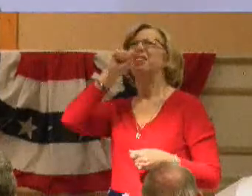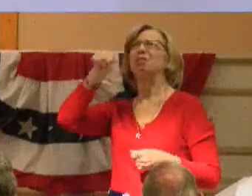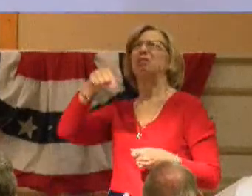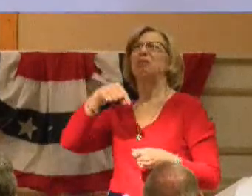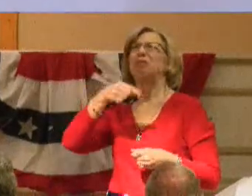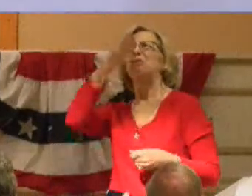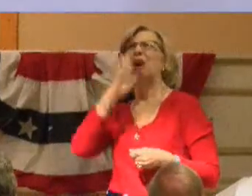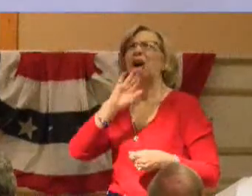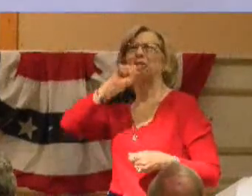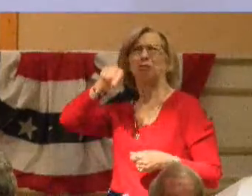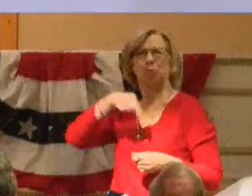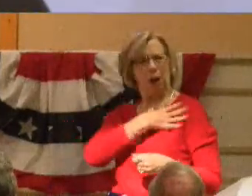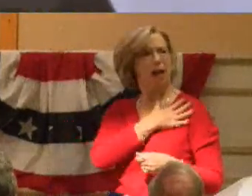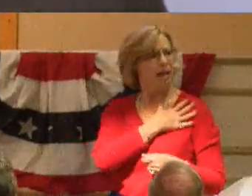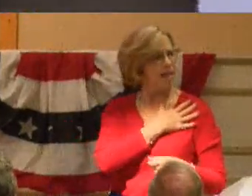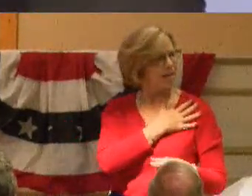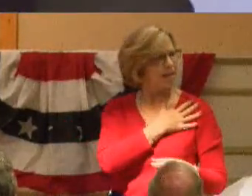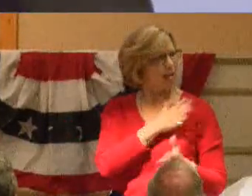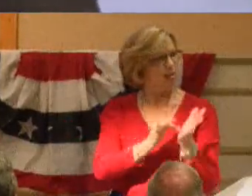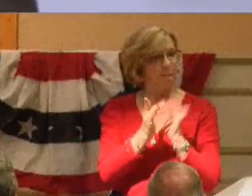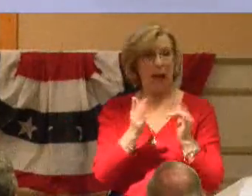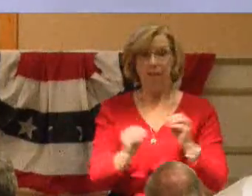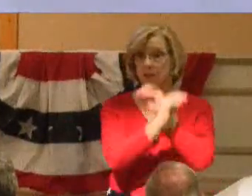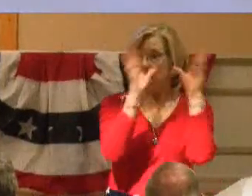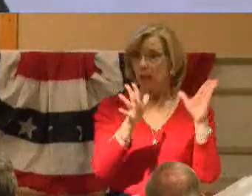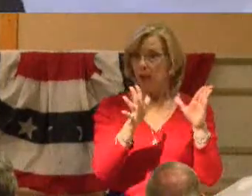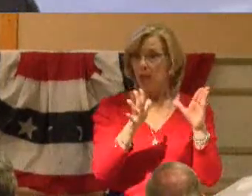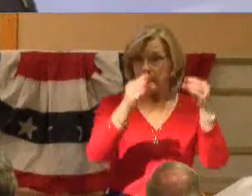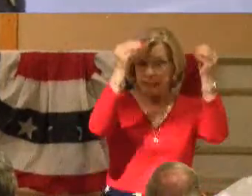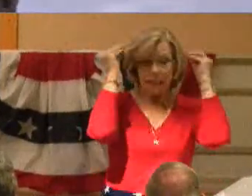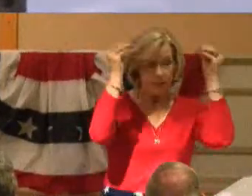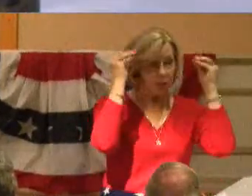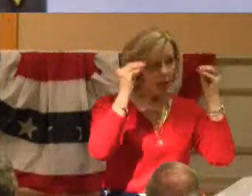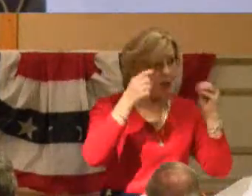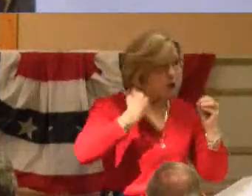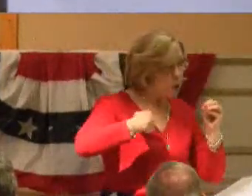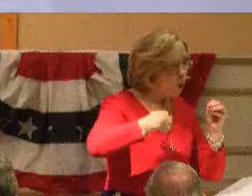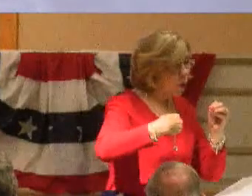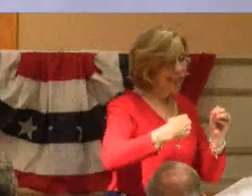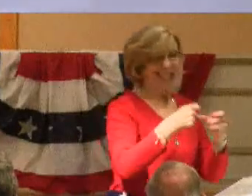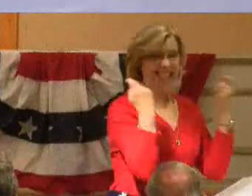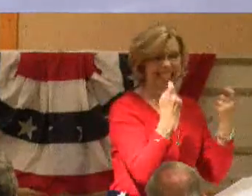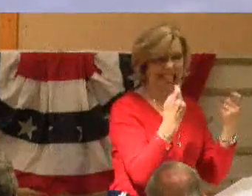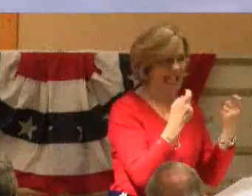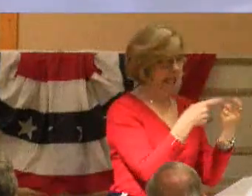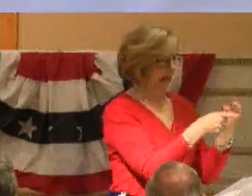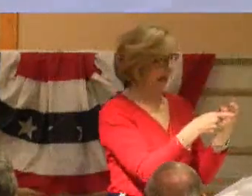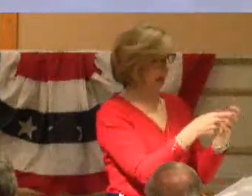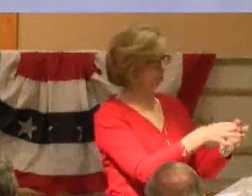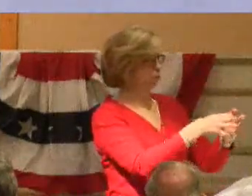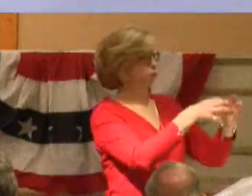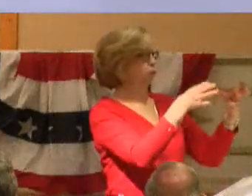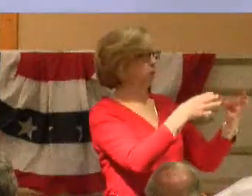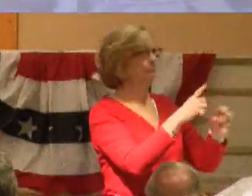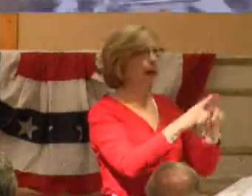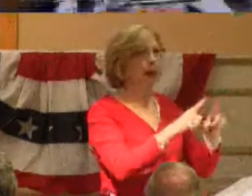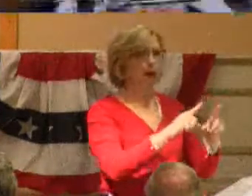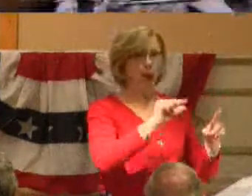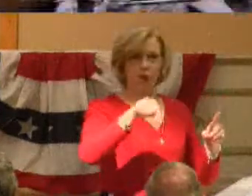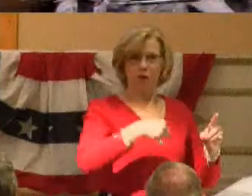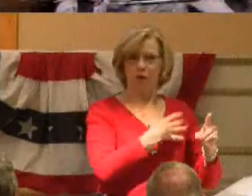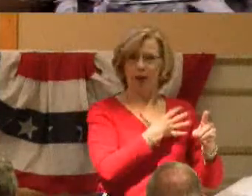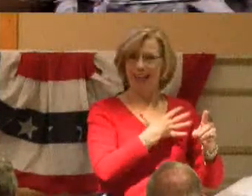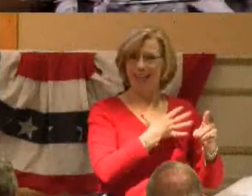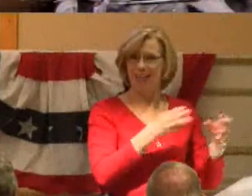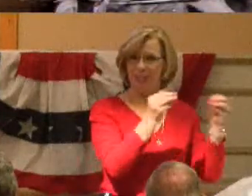the Lord Jesus Christ, because the Bible is clear. It teaches us that where sin abounds, grace does what?